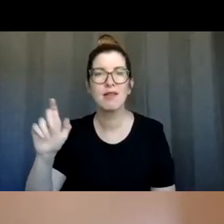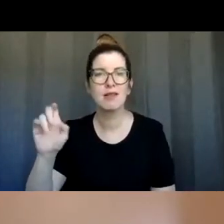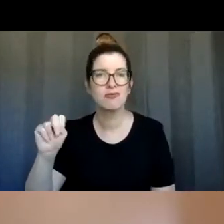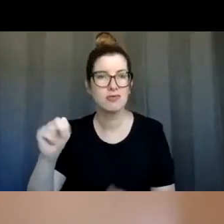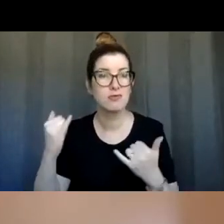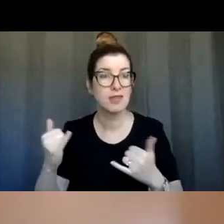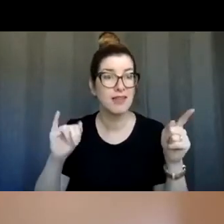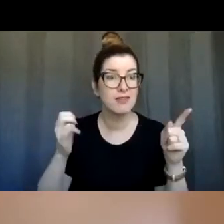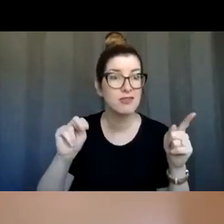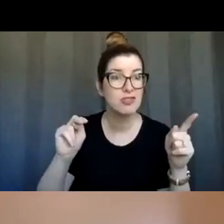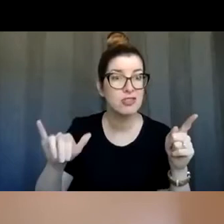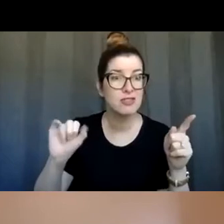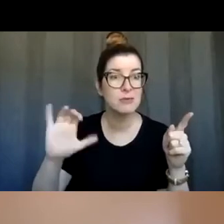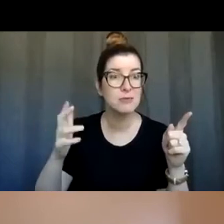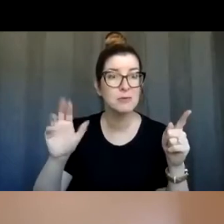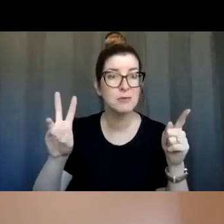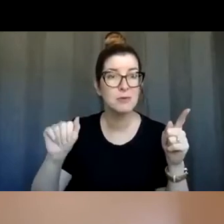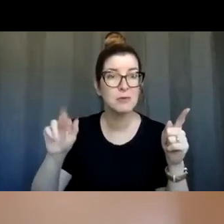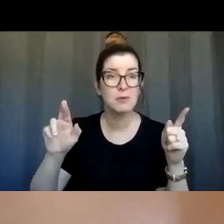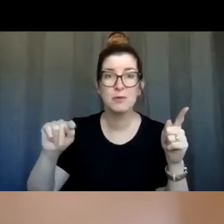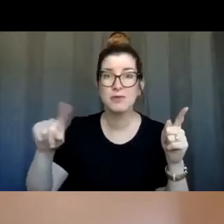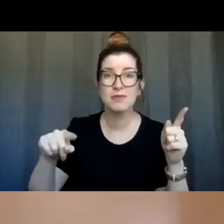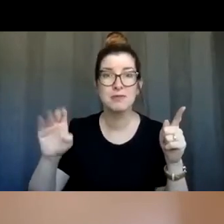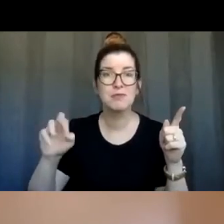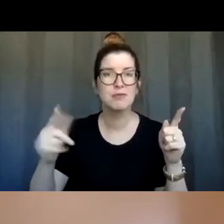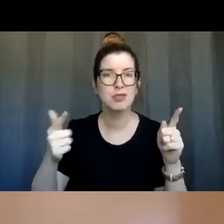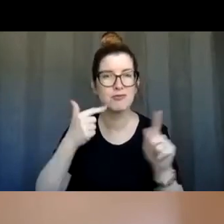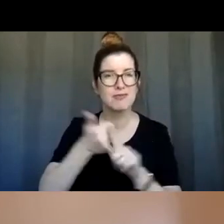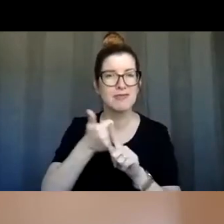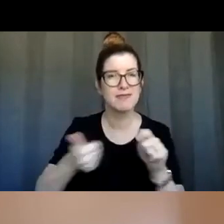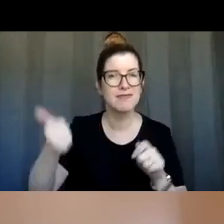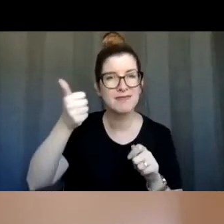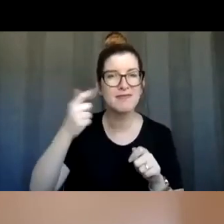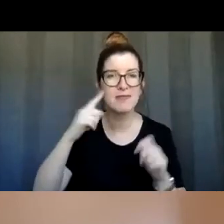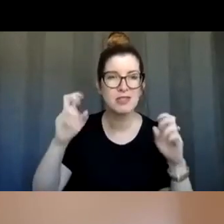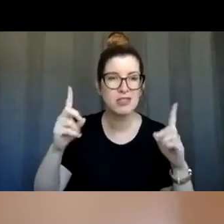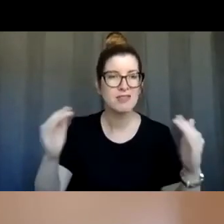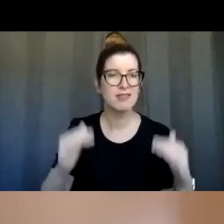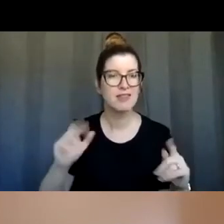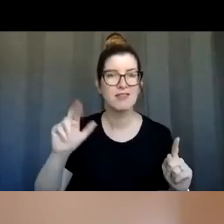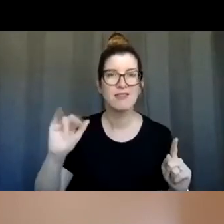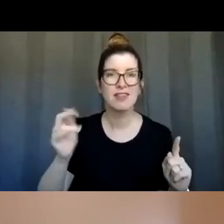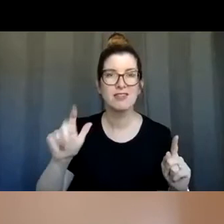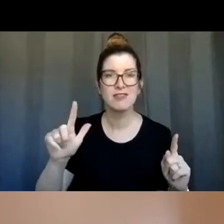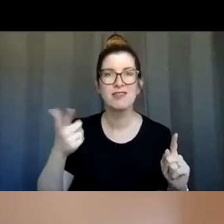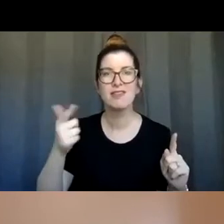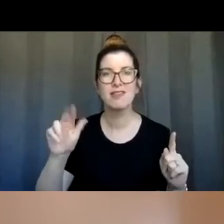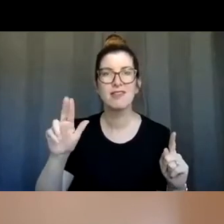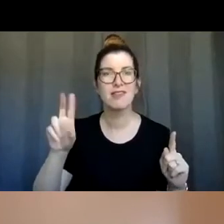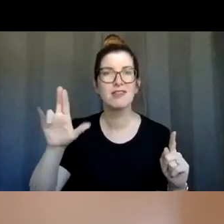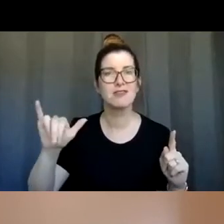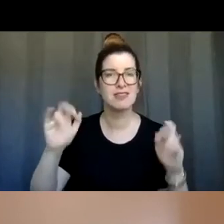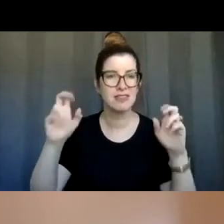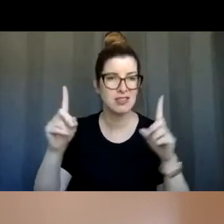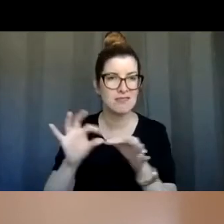the curator of education. Good morning. And Rachel Gaudry, the education coordinator. Good morning,